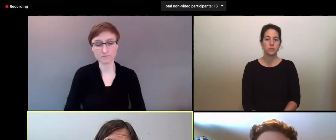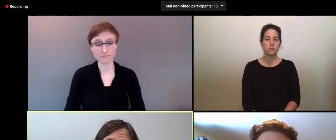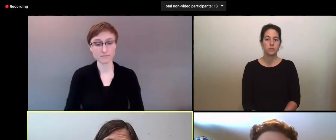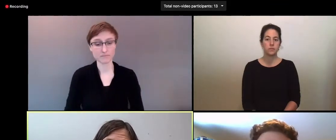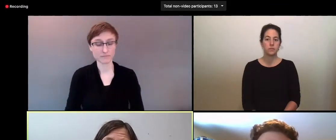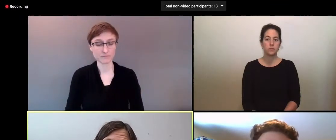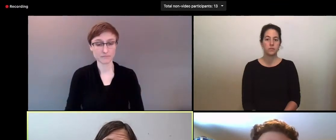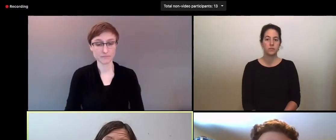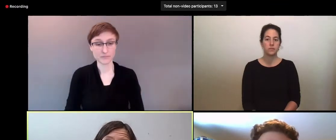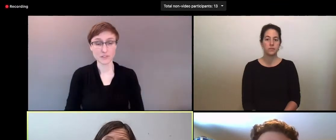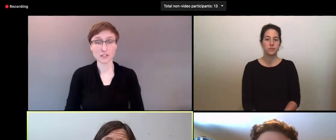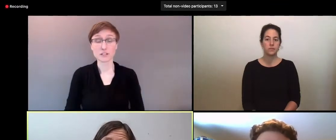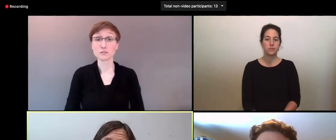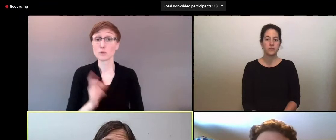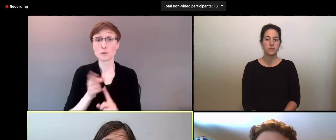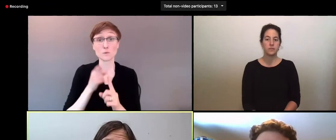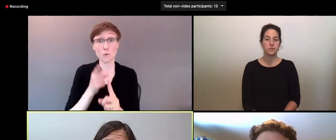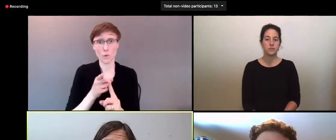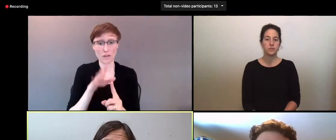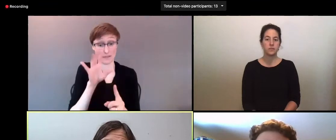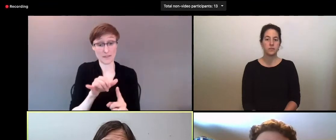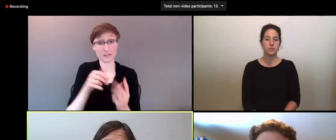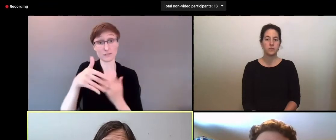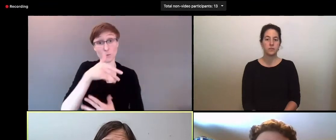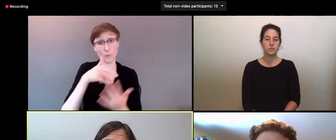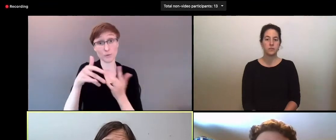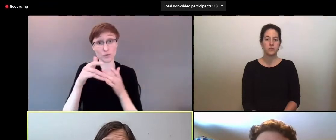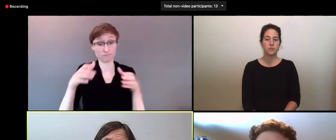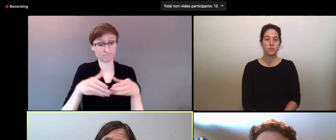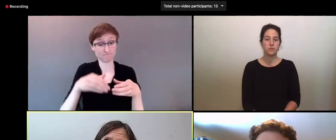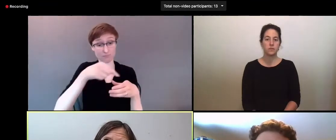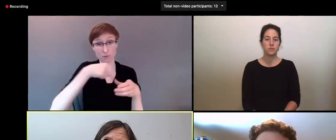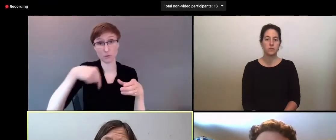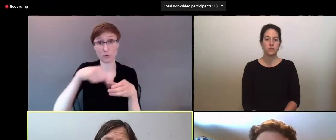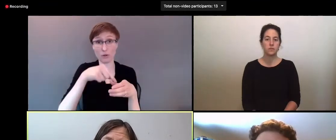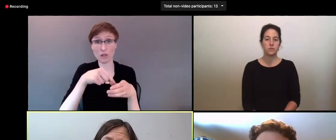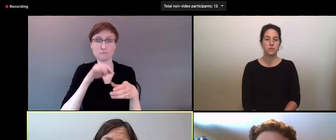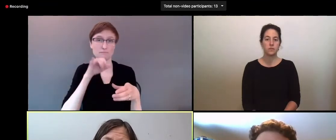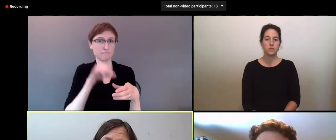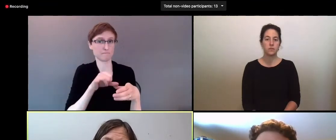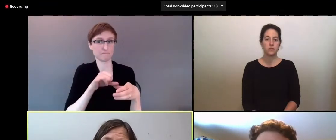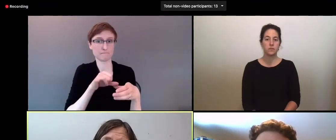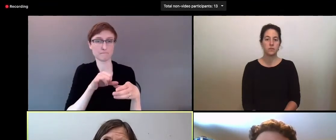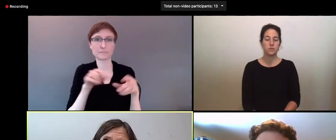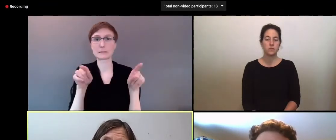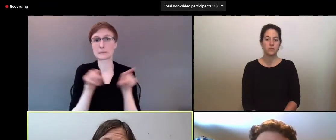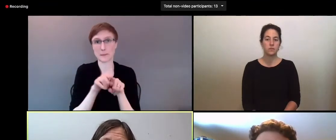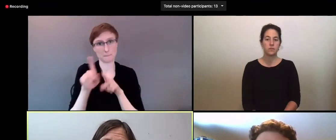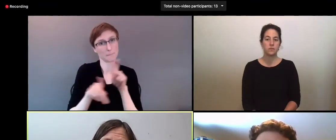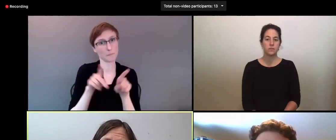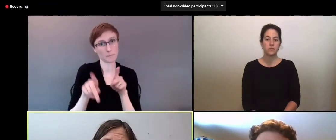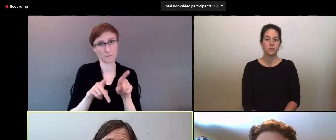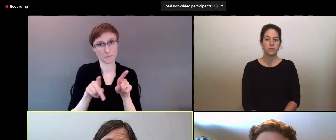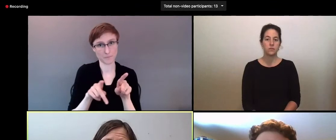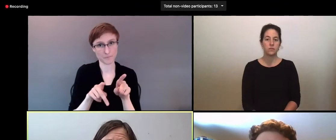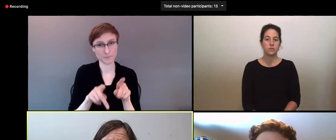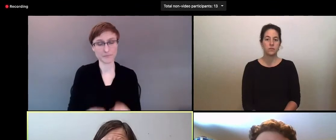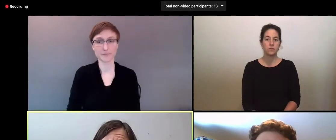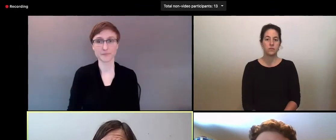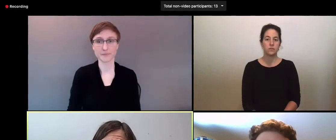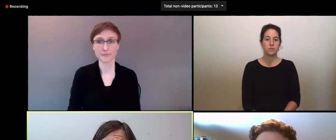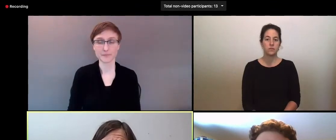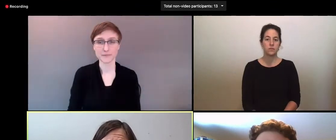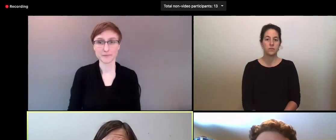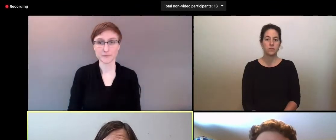that social circle would stay consistent. I think the advice actually also is